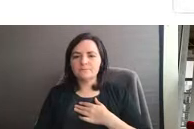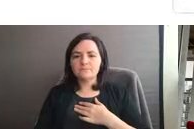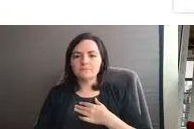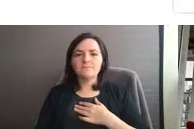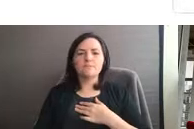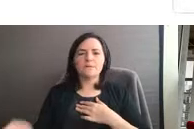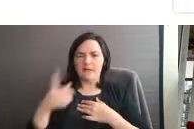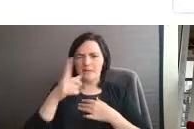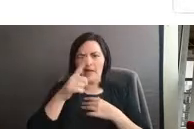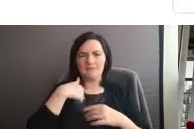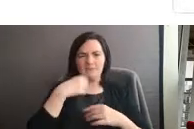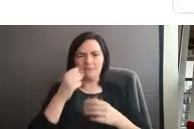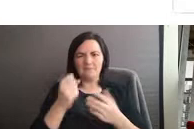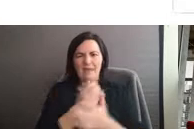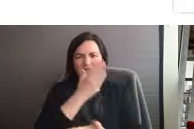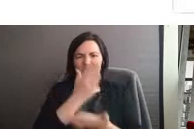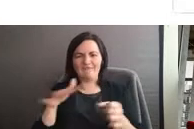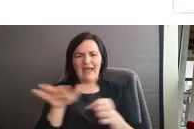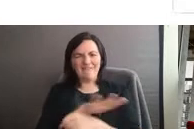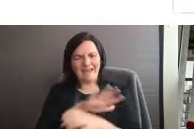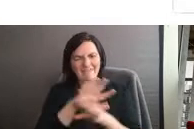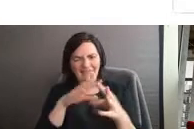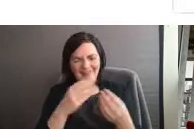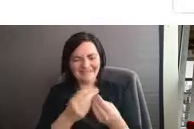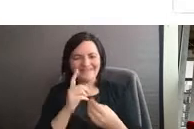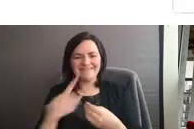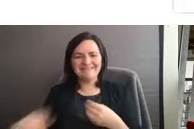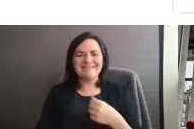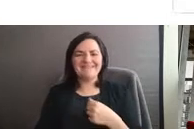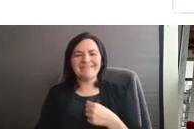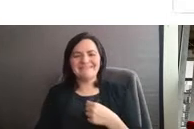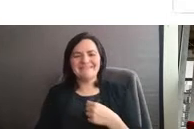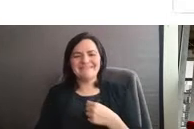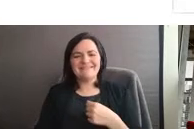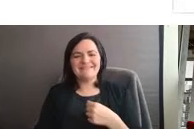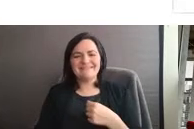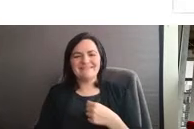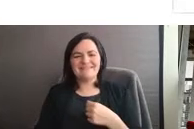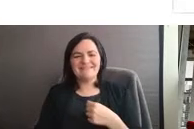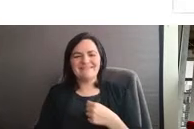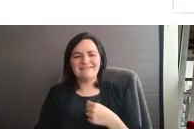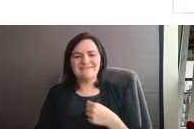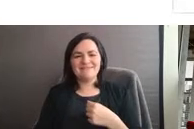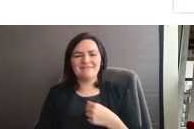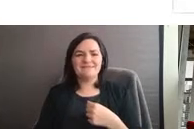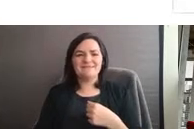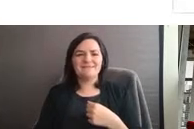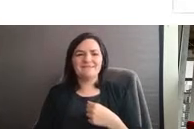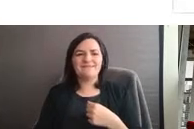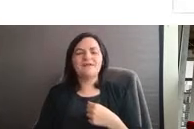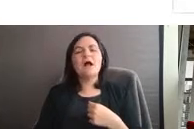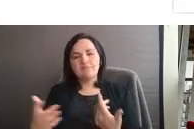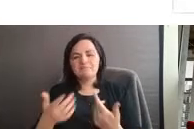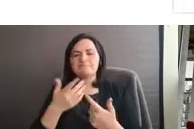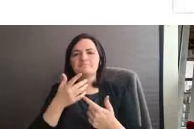session. Writing the proposal. Okay, we've had a discussion. I've talked about that and I've answered some of your